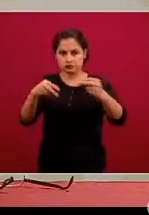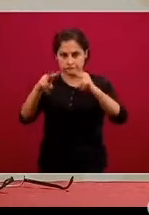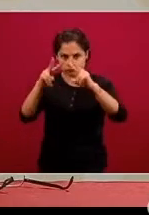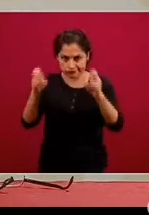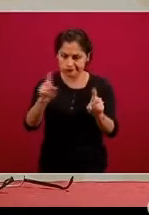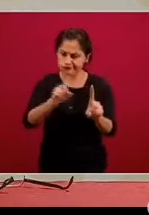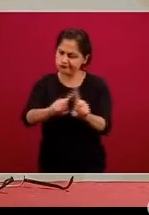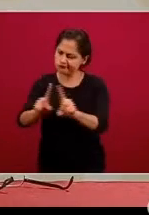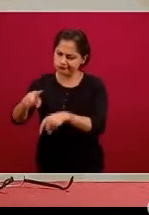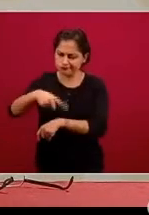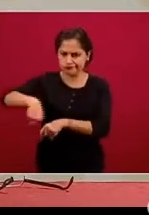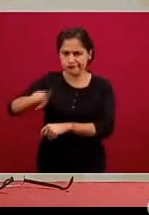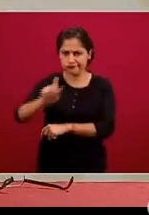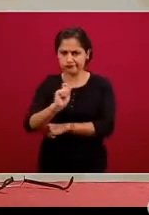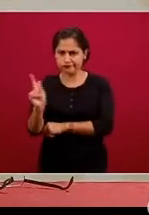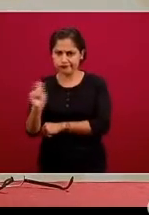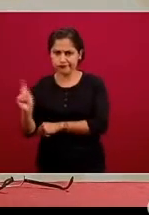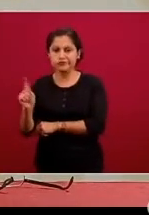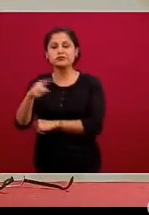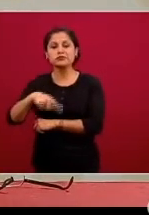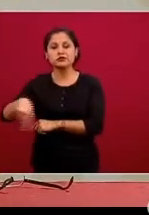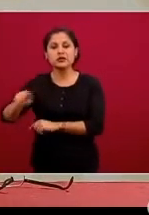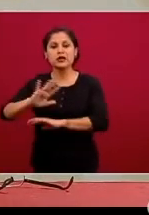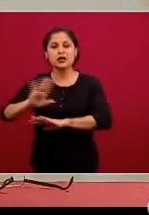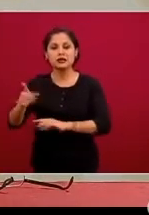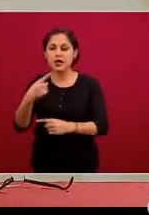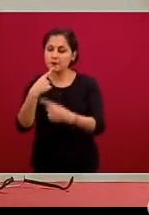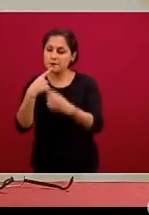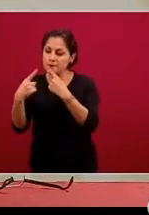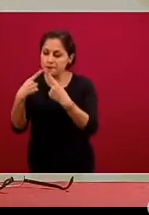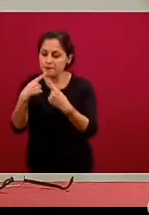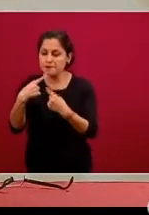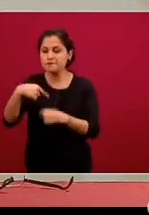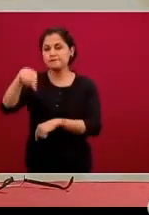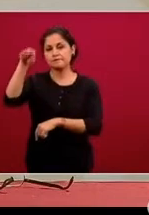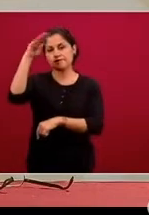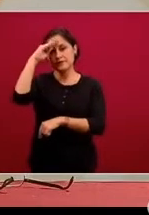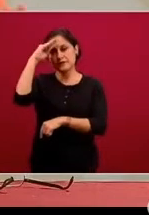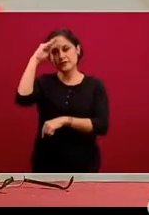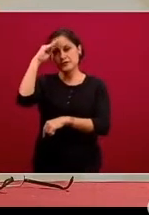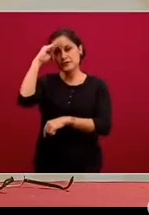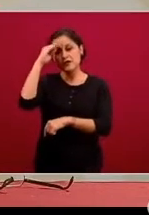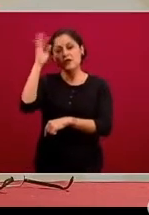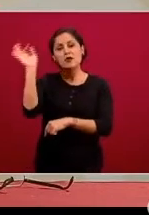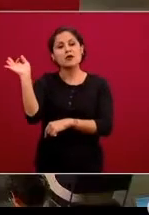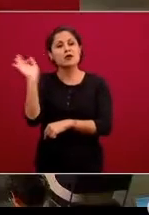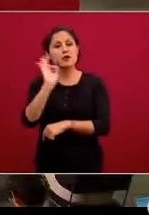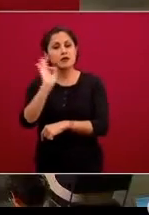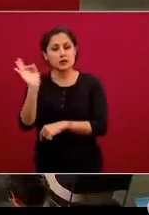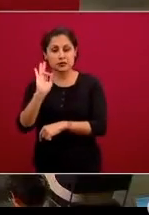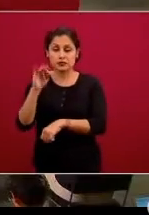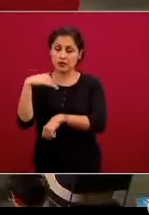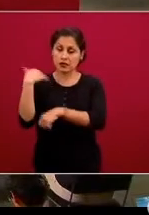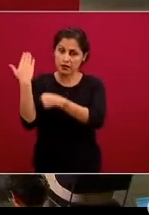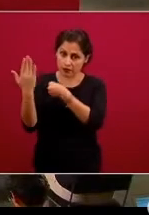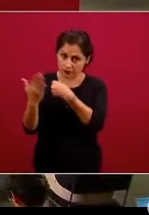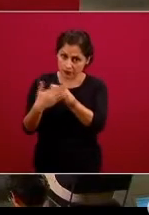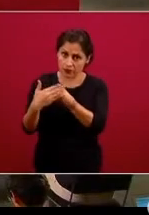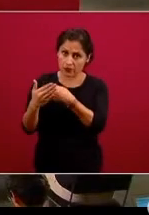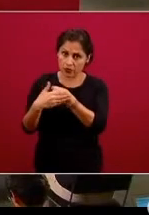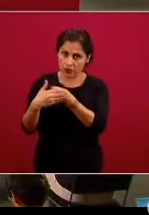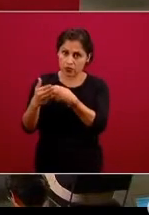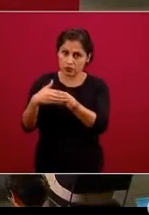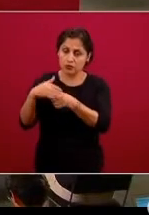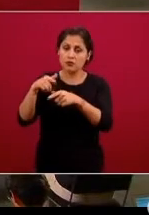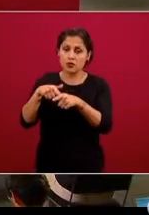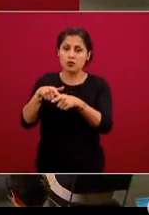high academic institutions in our country, including CONACYT, they all agreed on a prediction of what is